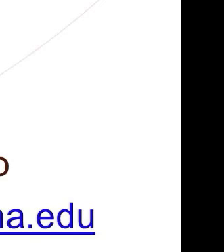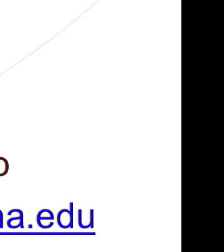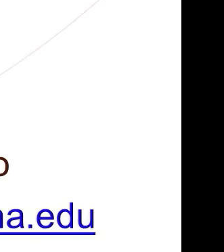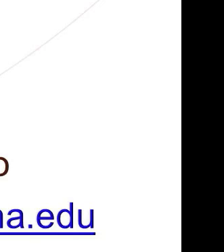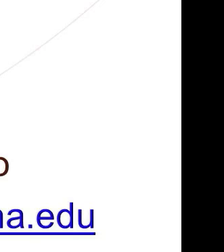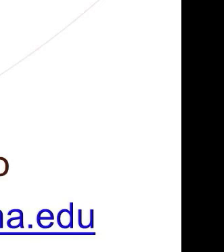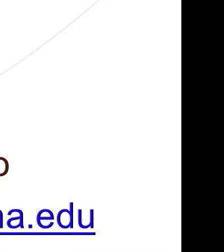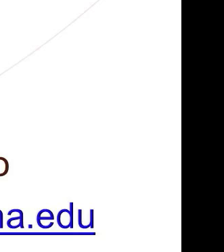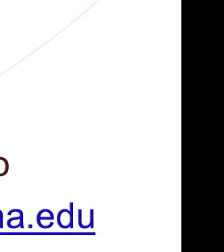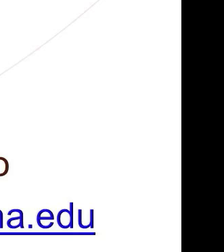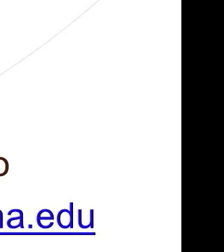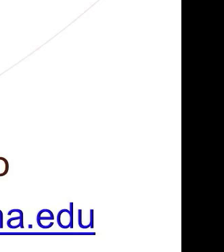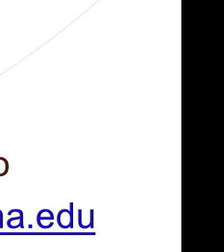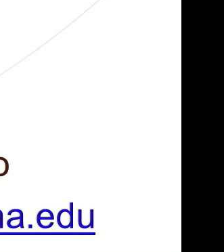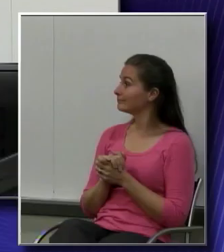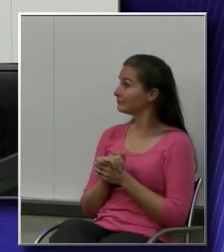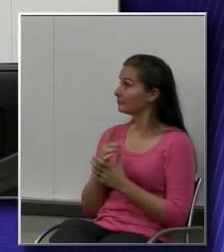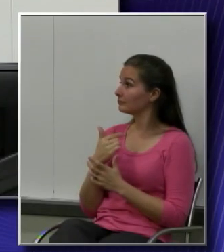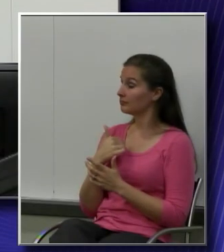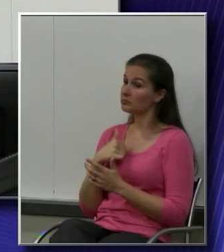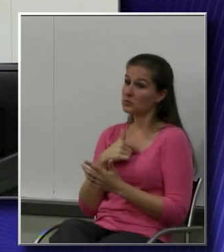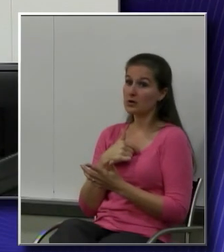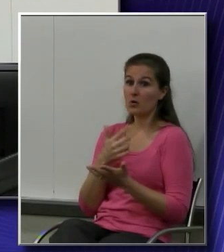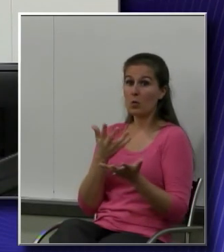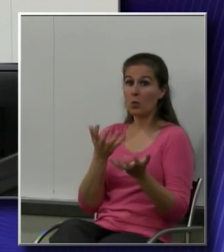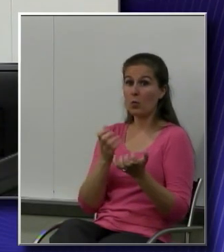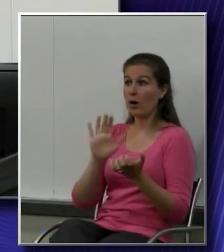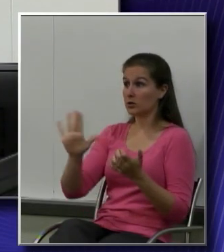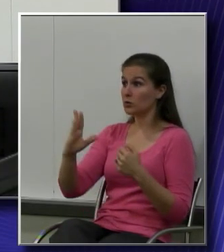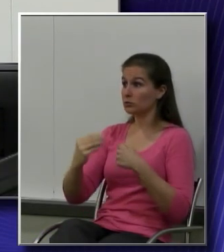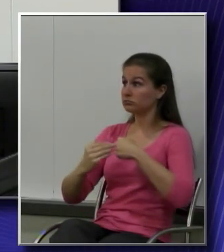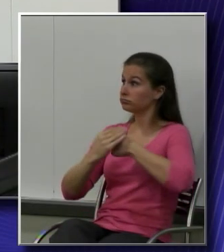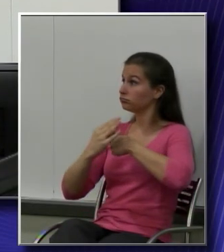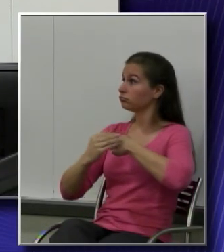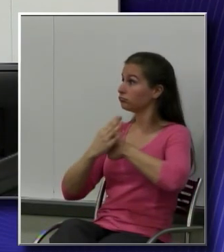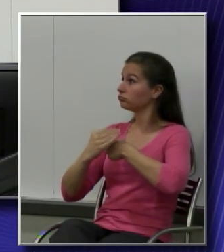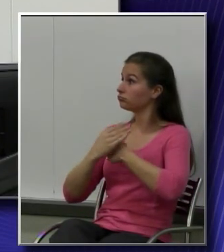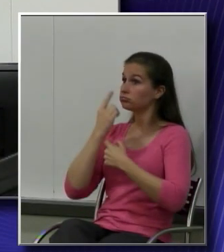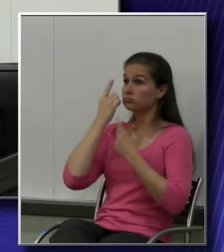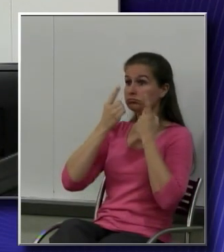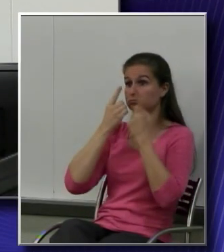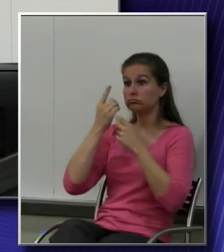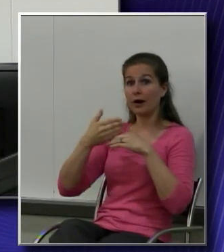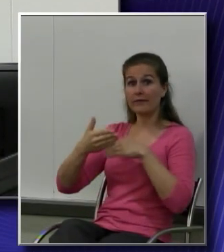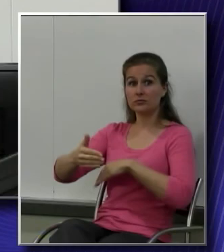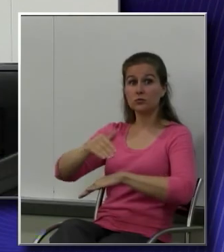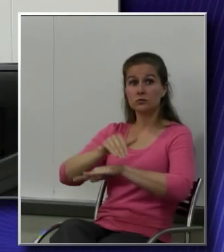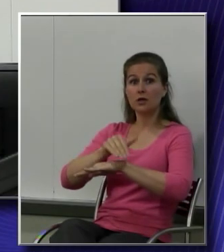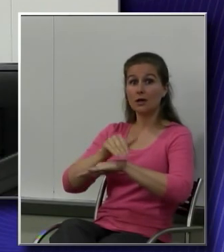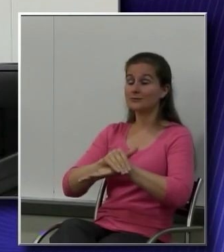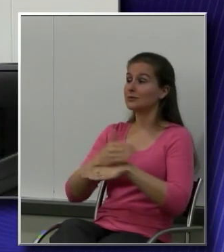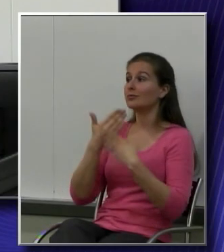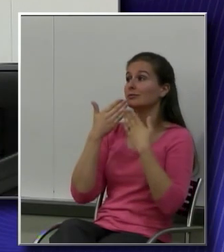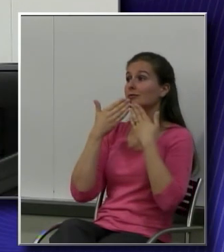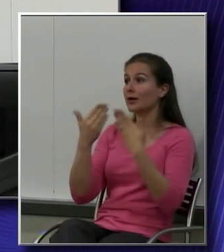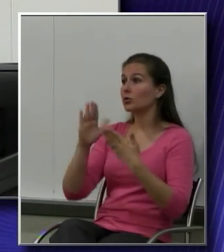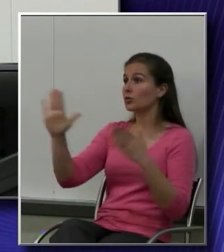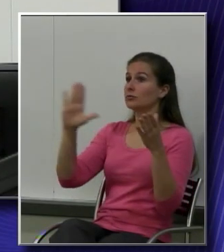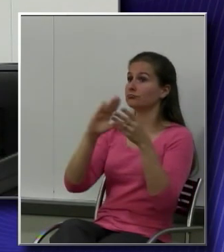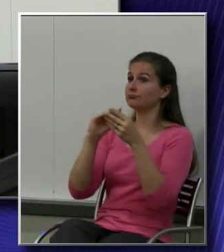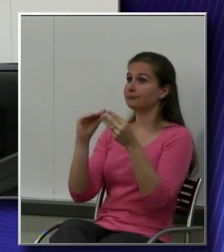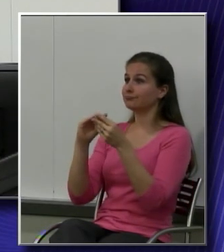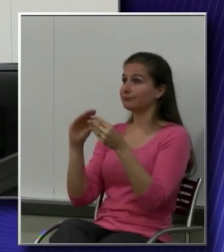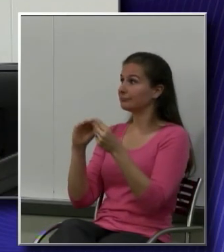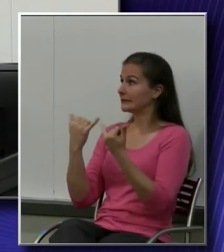919-590-3630. And we'd love to have your continued input after tonight. So thanks for all of your comments, and I